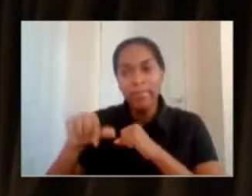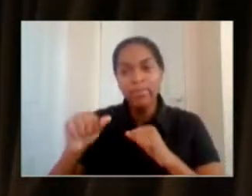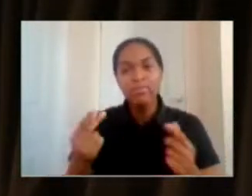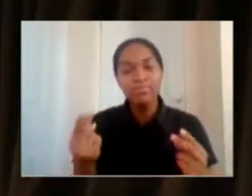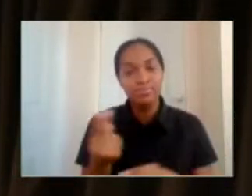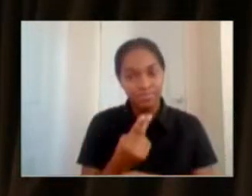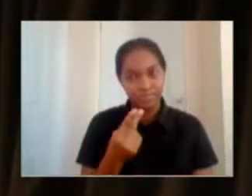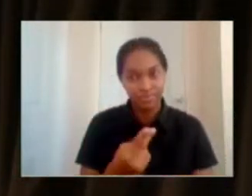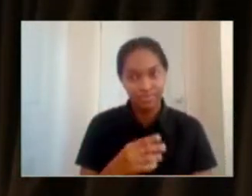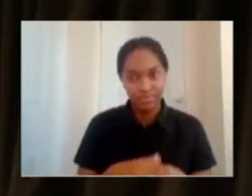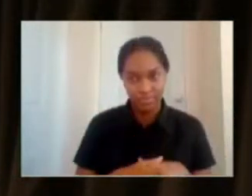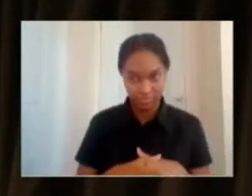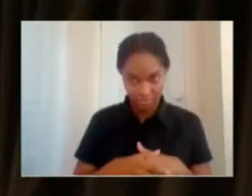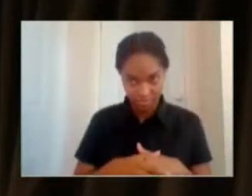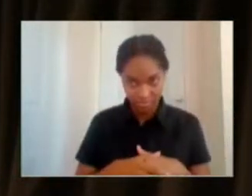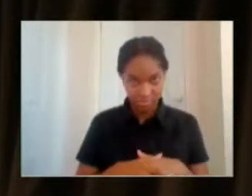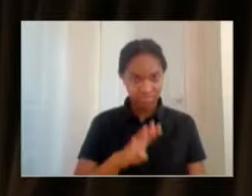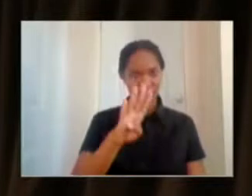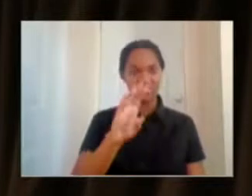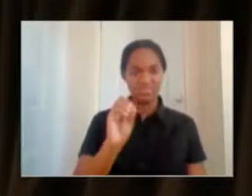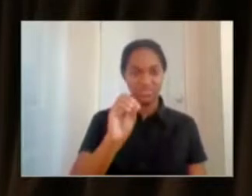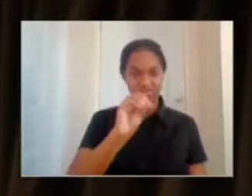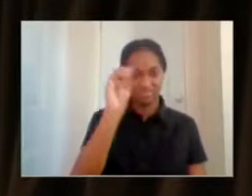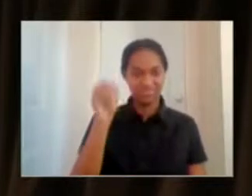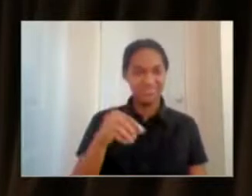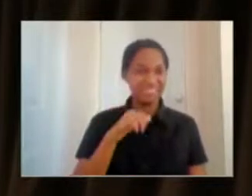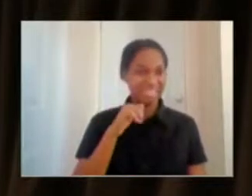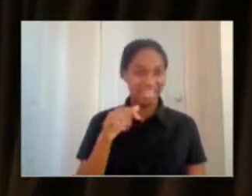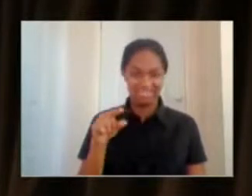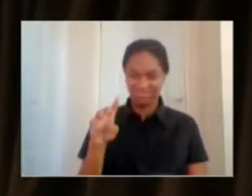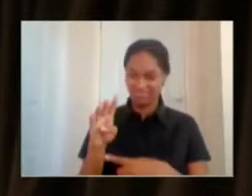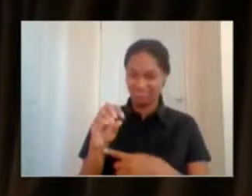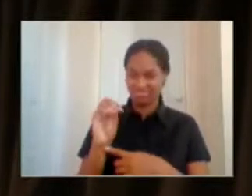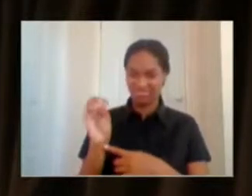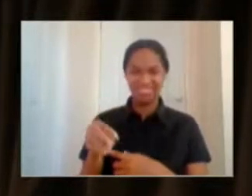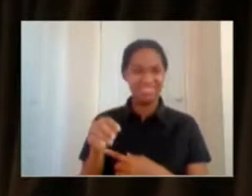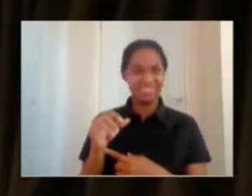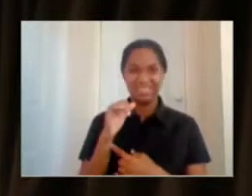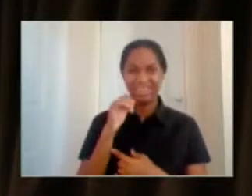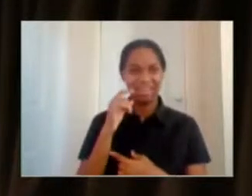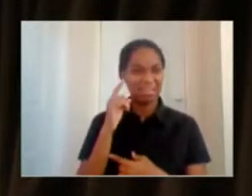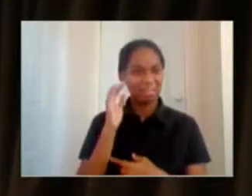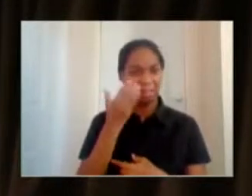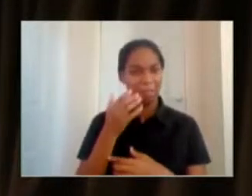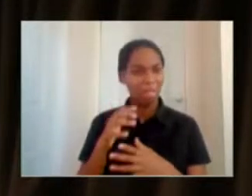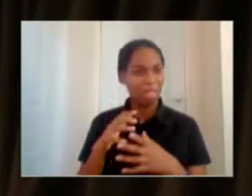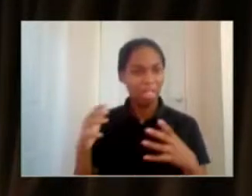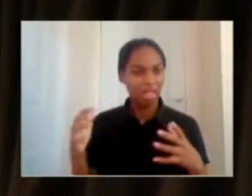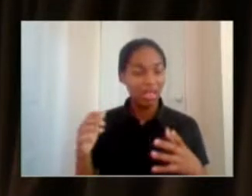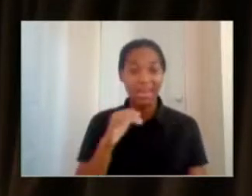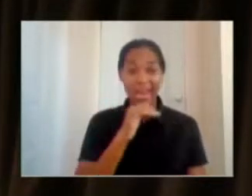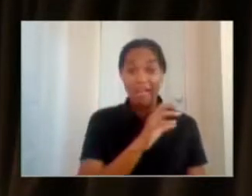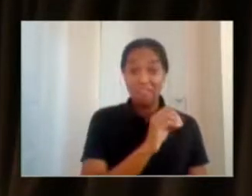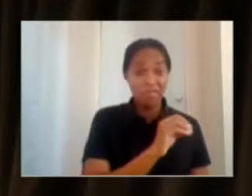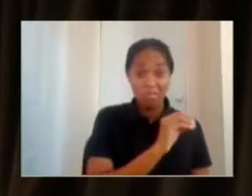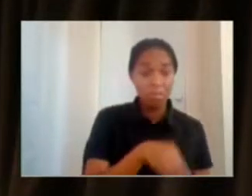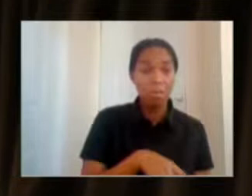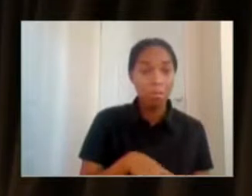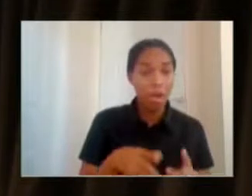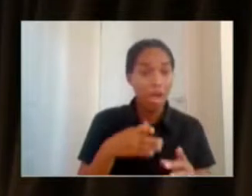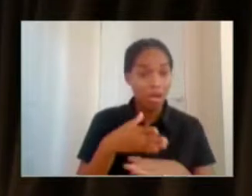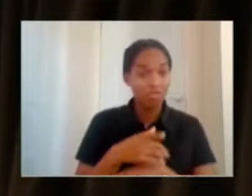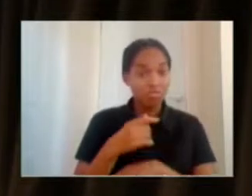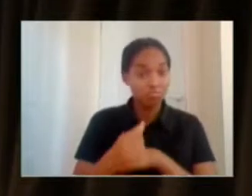And 40% doesn't sound like a lot. It's not 50%, but after a year,